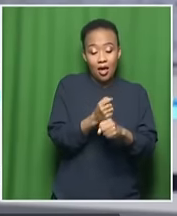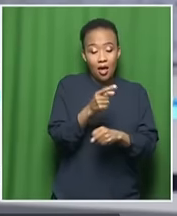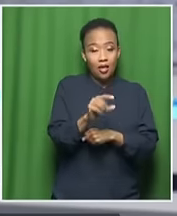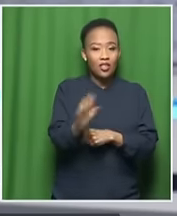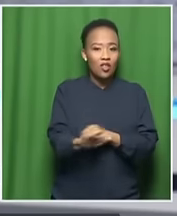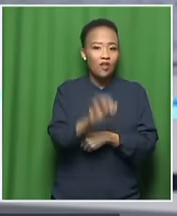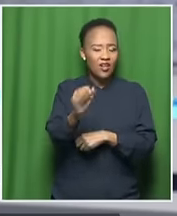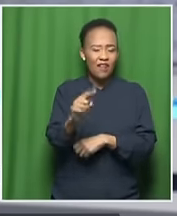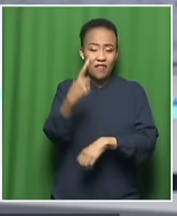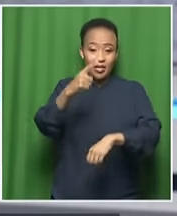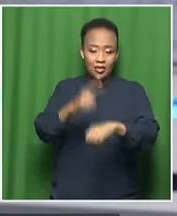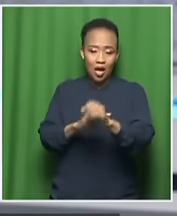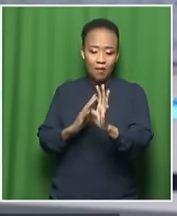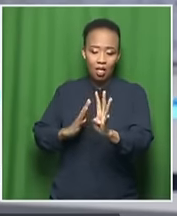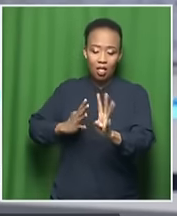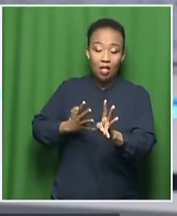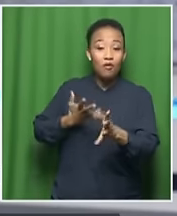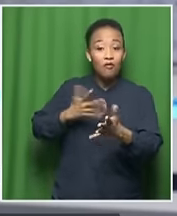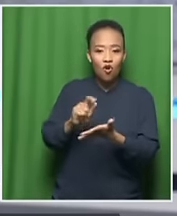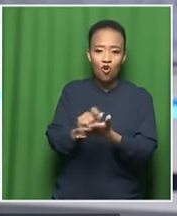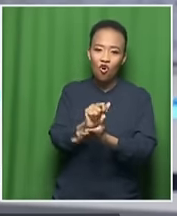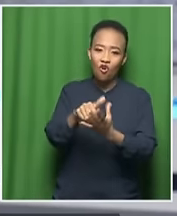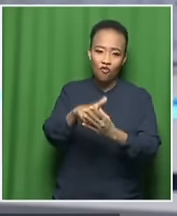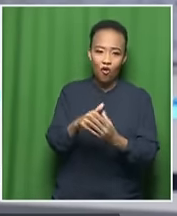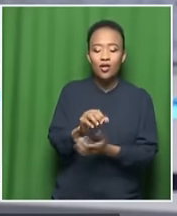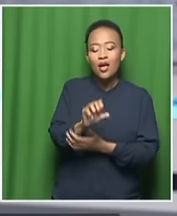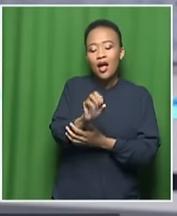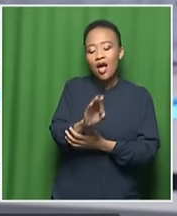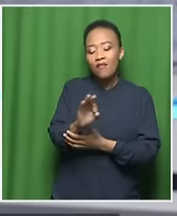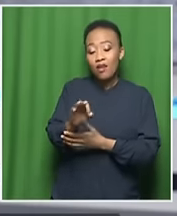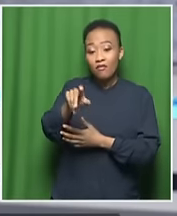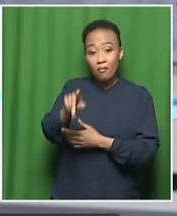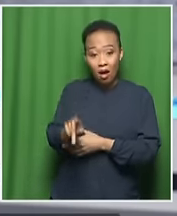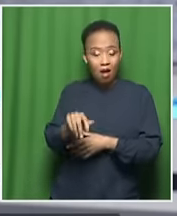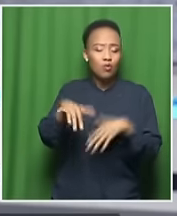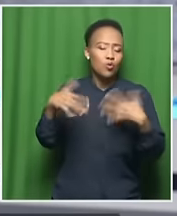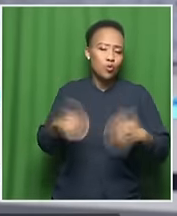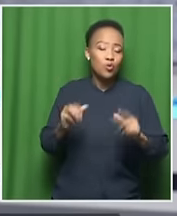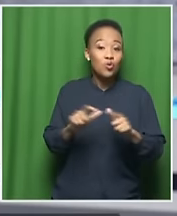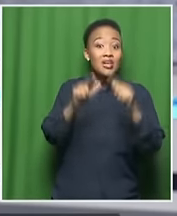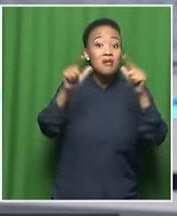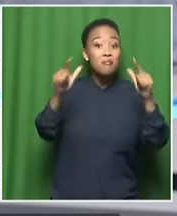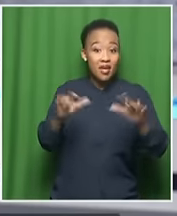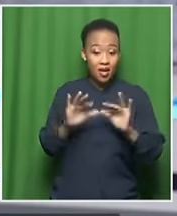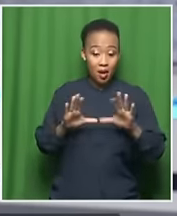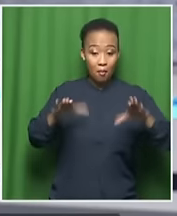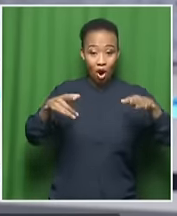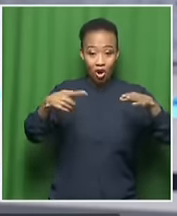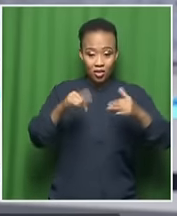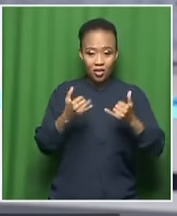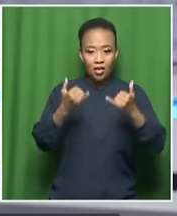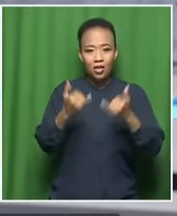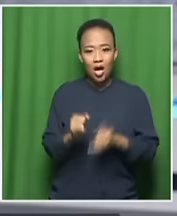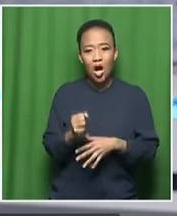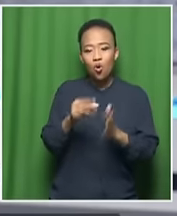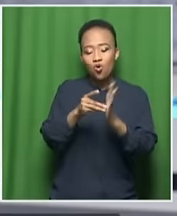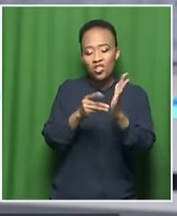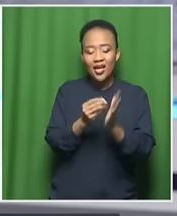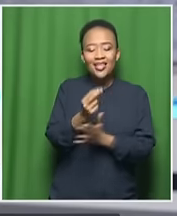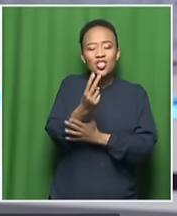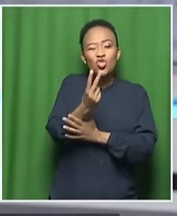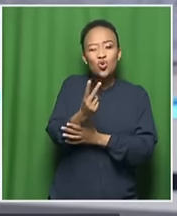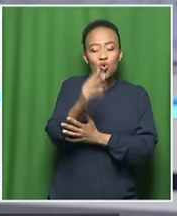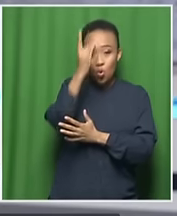polls, the Freedom Front Plus became the fourth biggest party in South Africa's first Parliament, and launching its manifesto on the 2nd of March